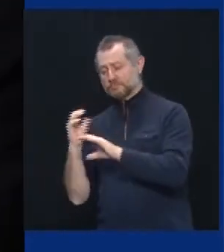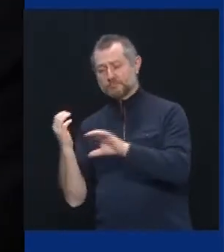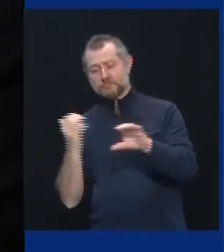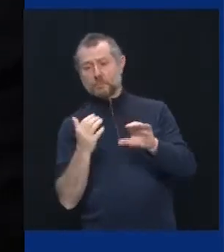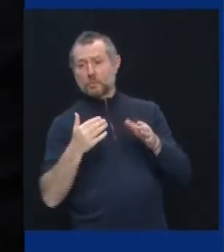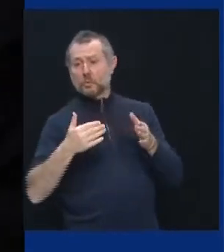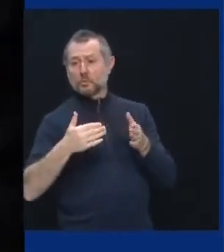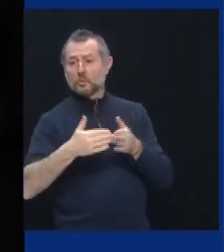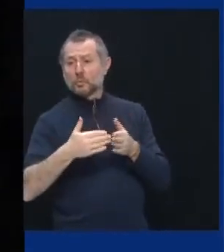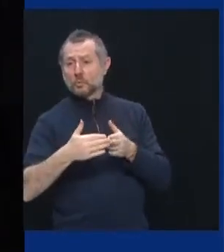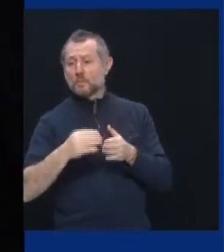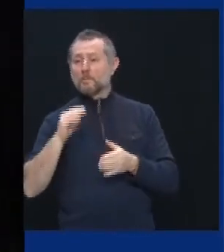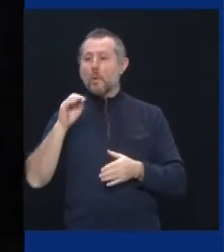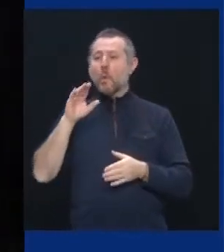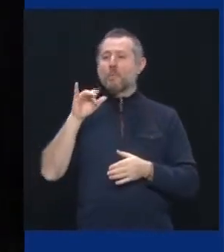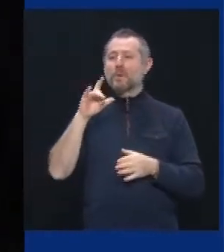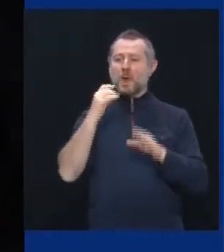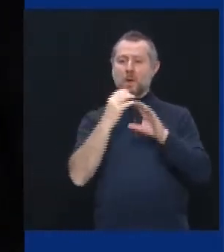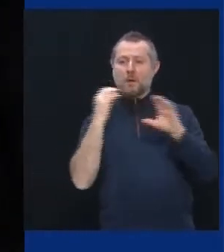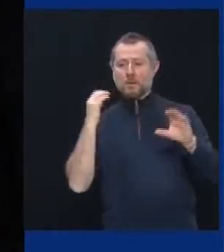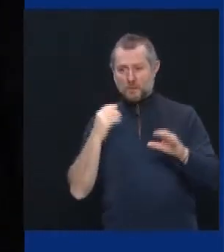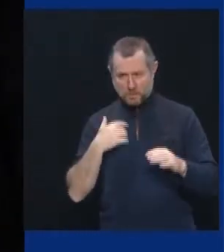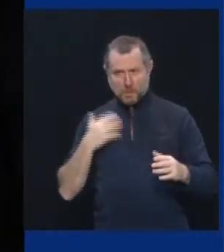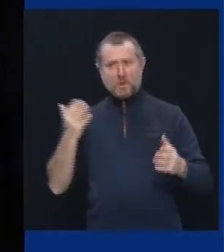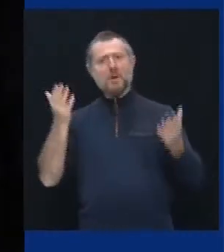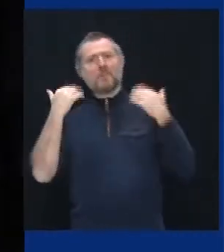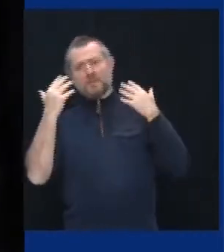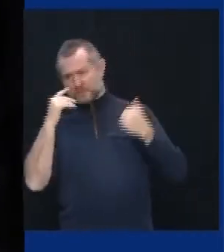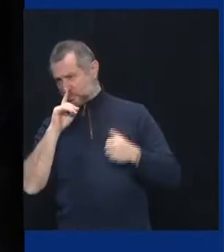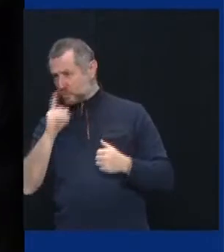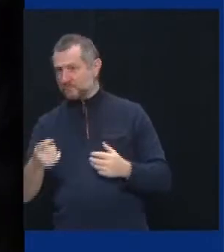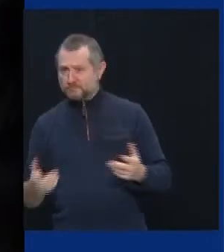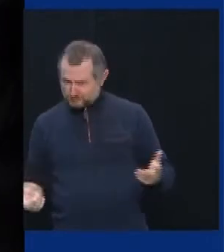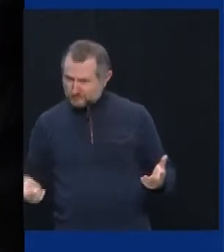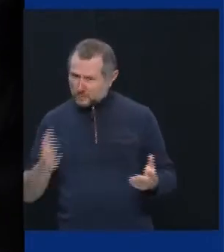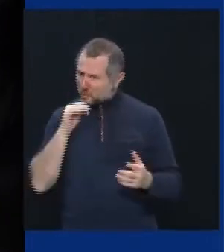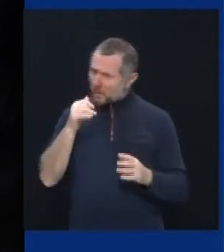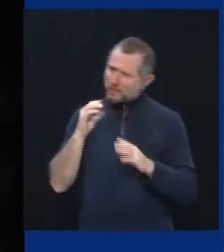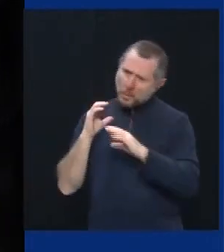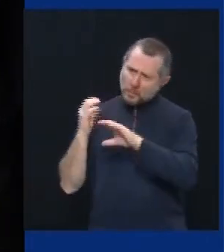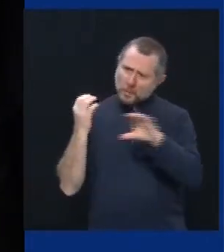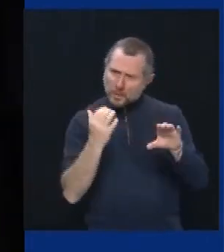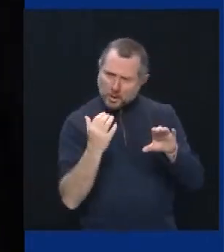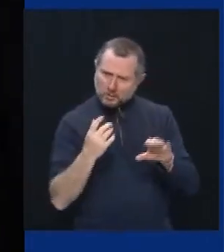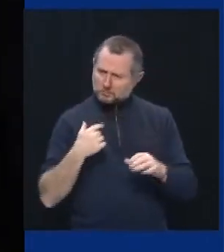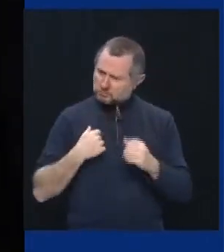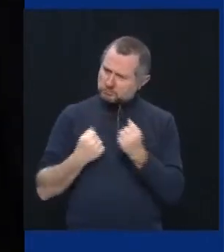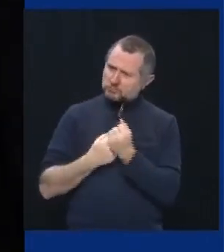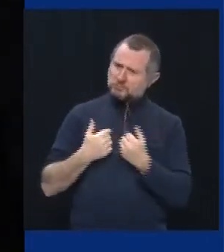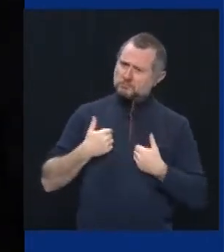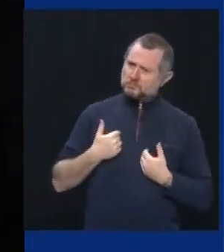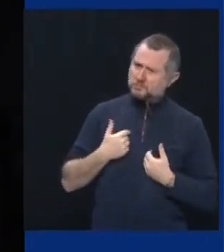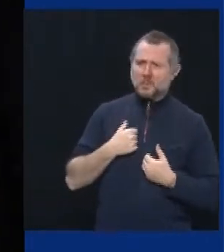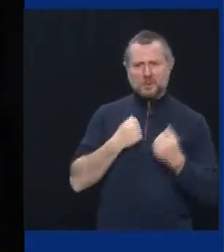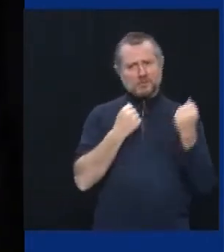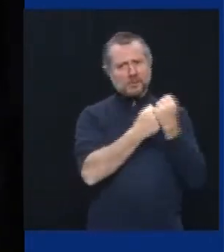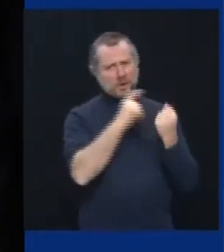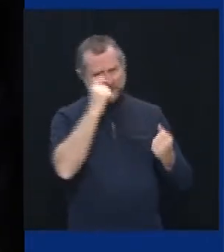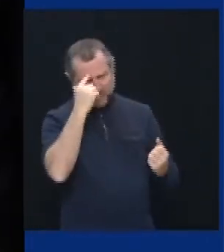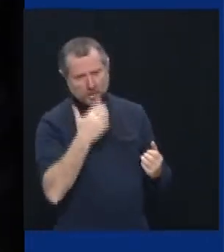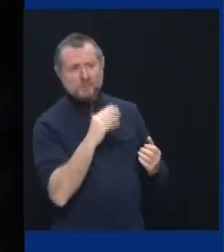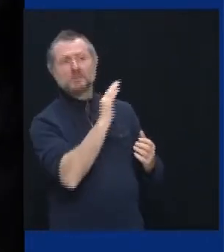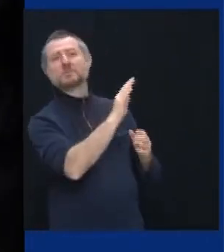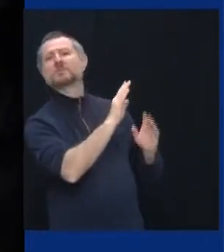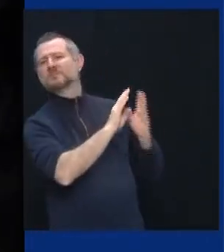Mobile. So just come on and stay with us while we work with the governor and his staff to get